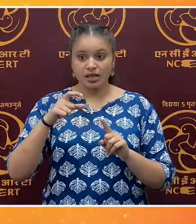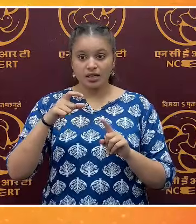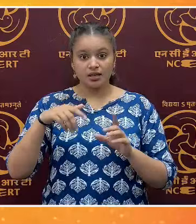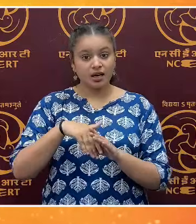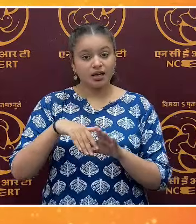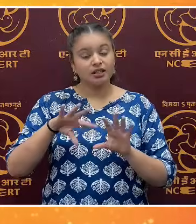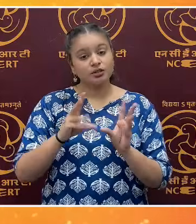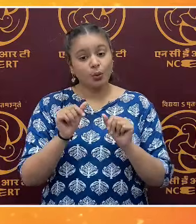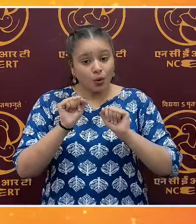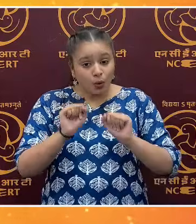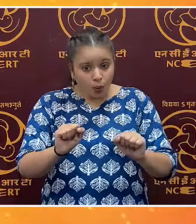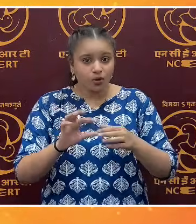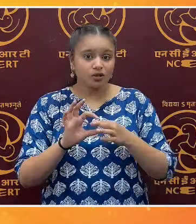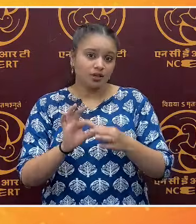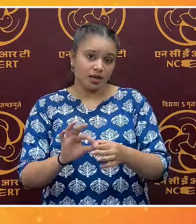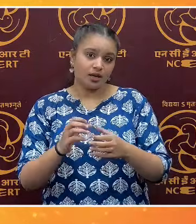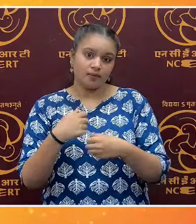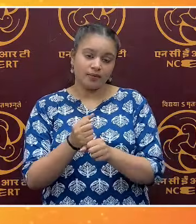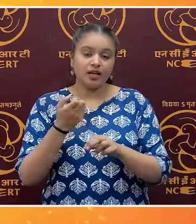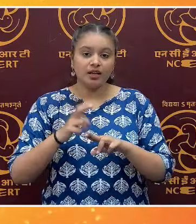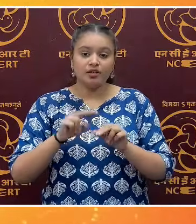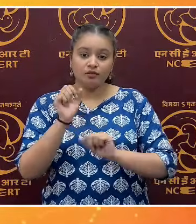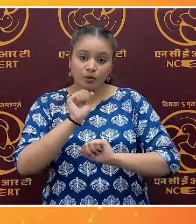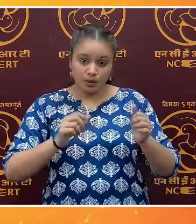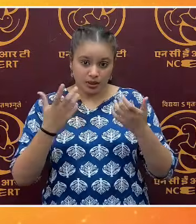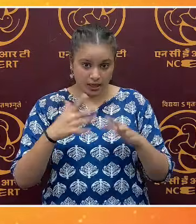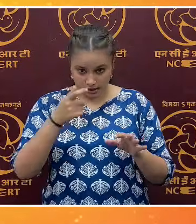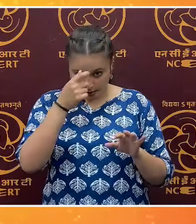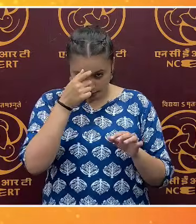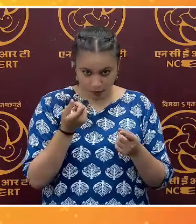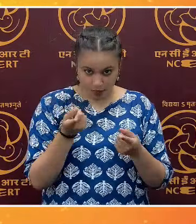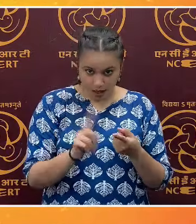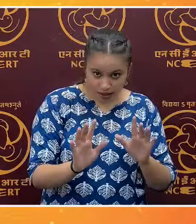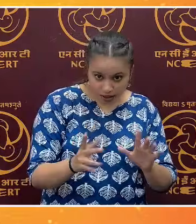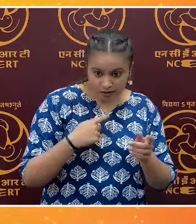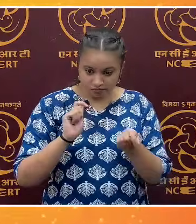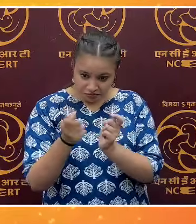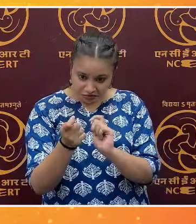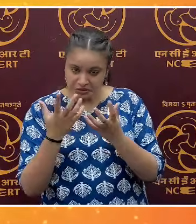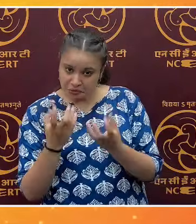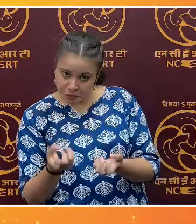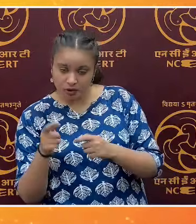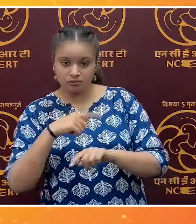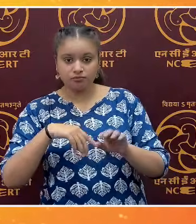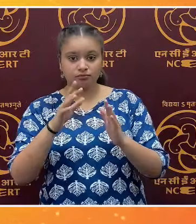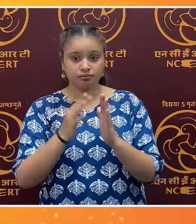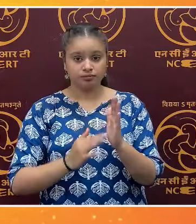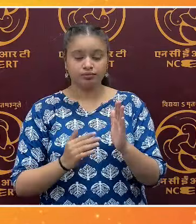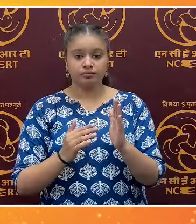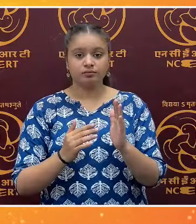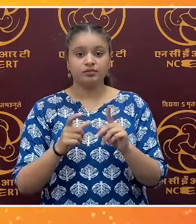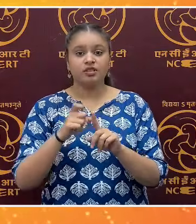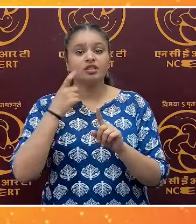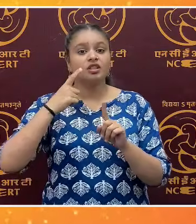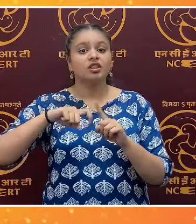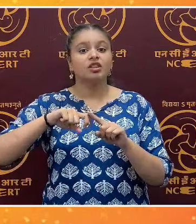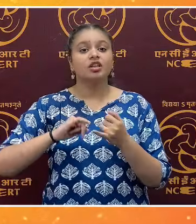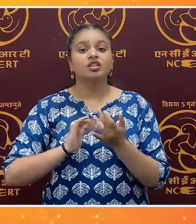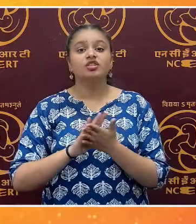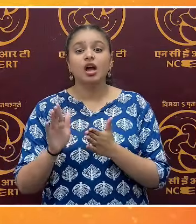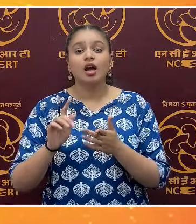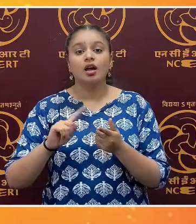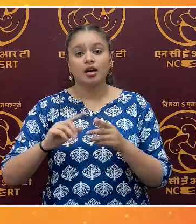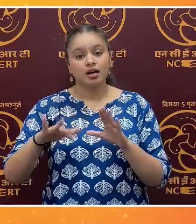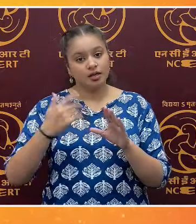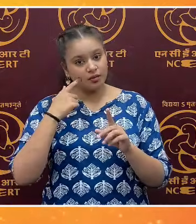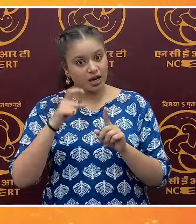you. In case you encounter any problem, in case you want us to modify something, you can write to us on Diksha's email ID, which we have